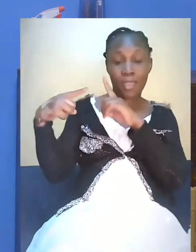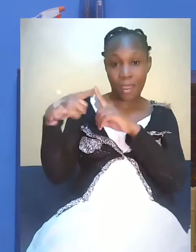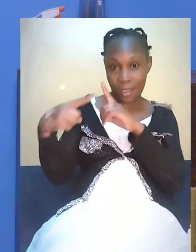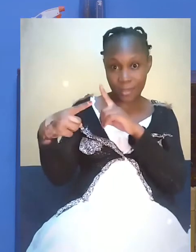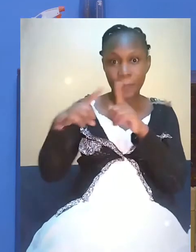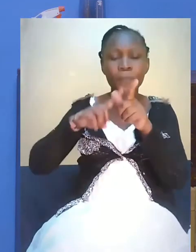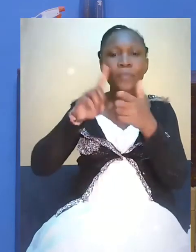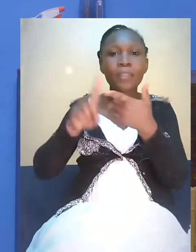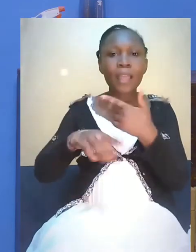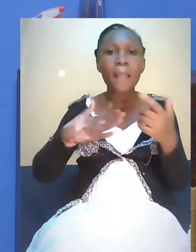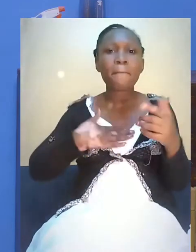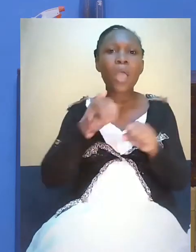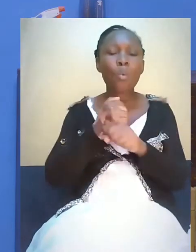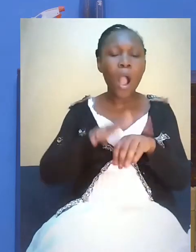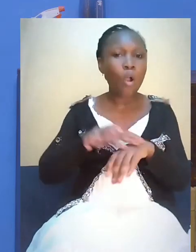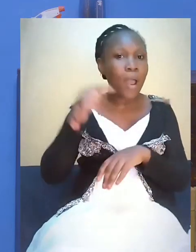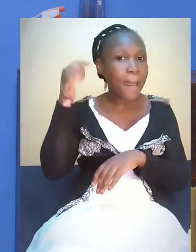my work in the mental health space.